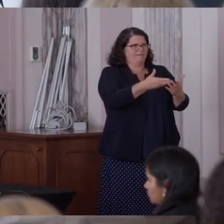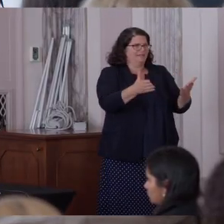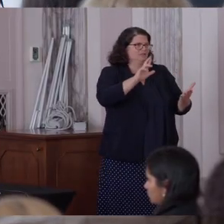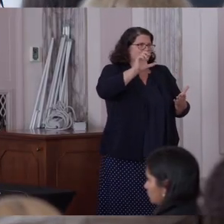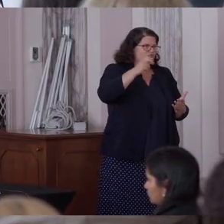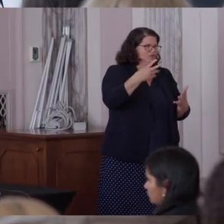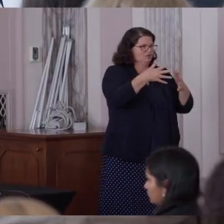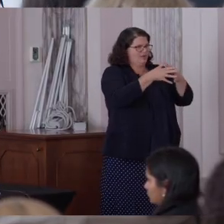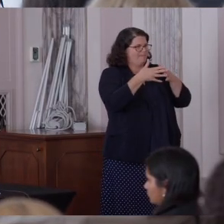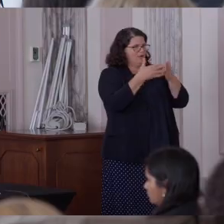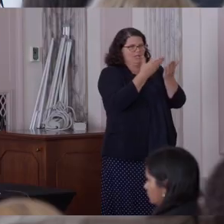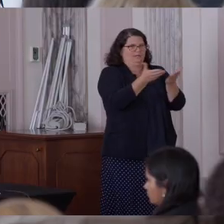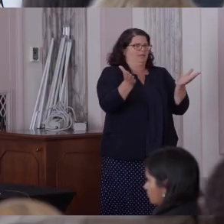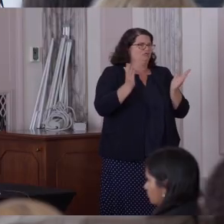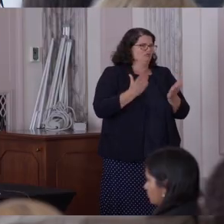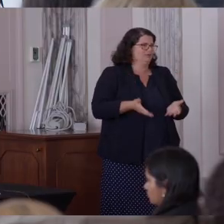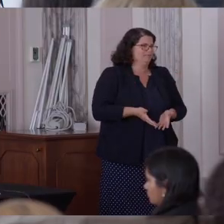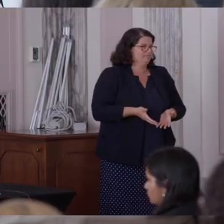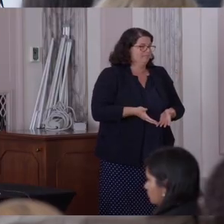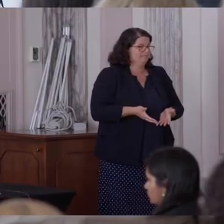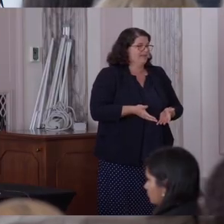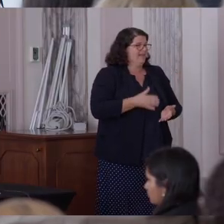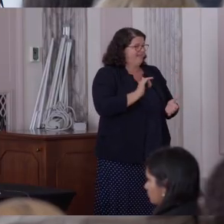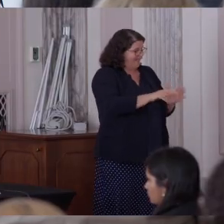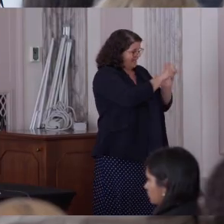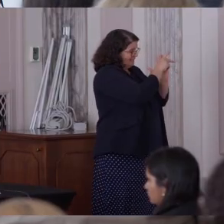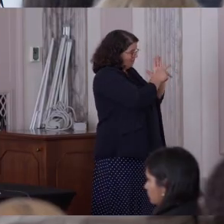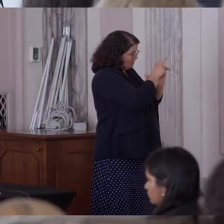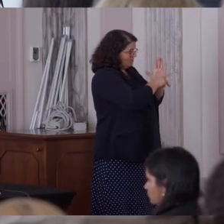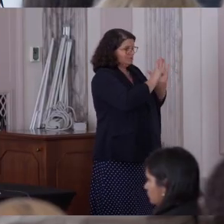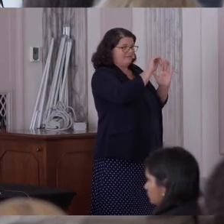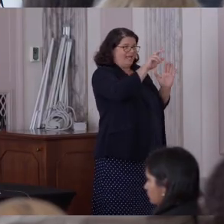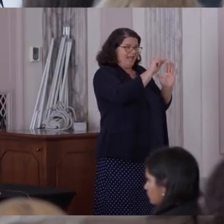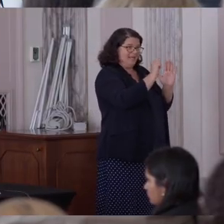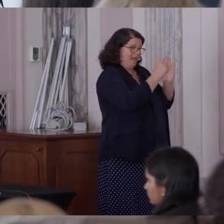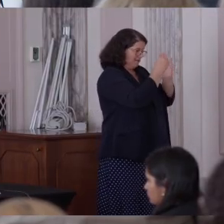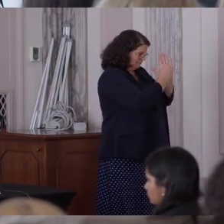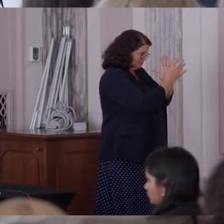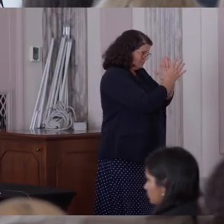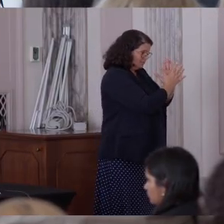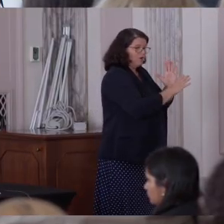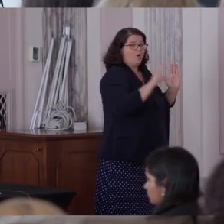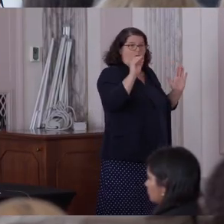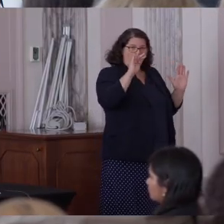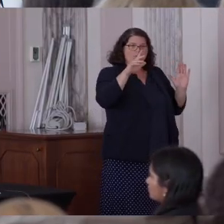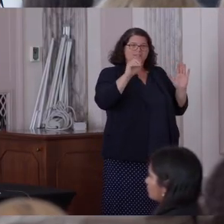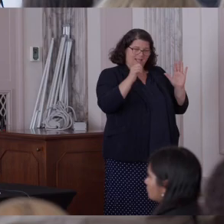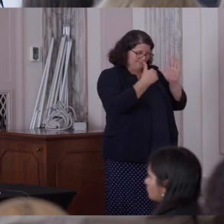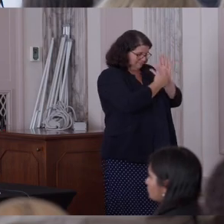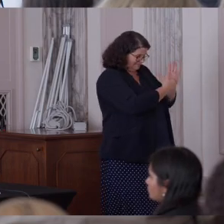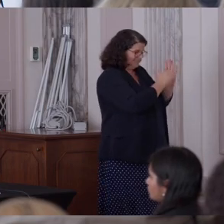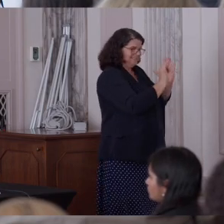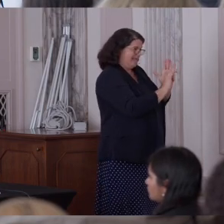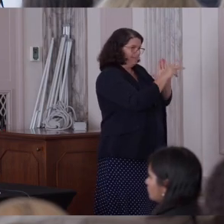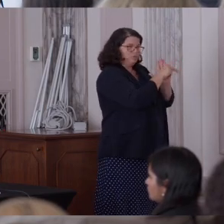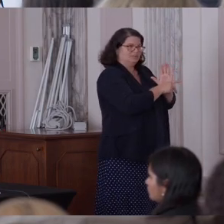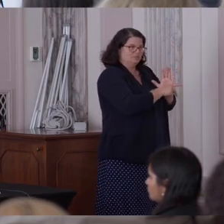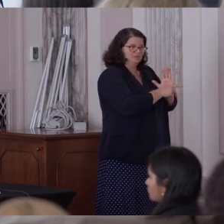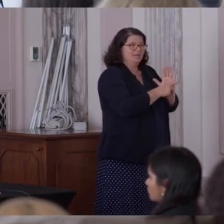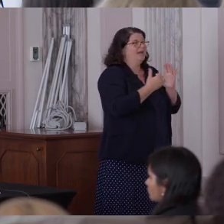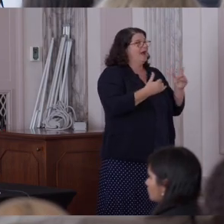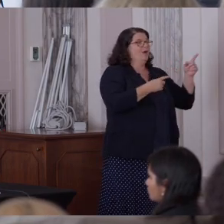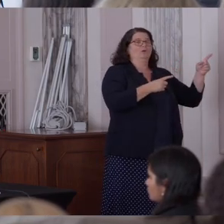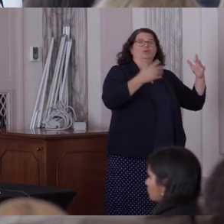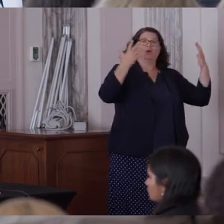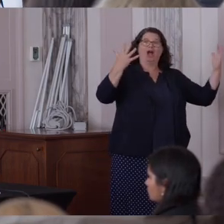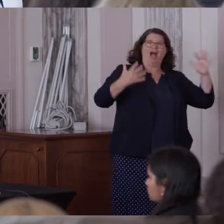mainstream. These principles are enshrined in the ADA and in Olmstead and cannot be taken away by fiat. So on this